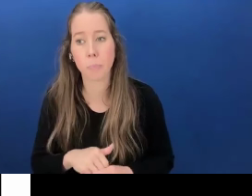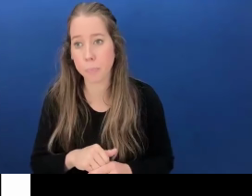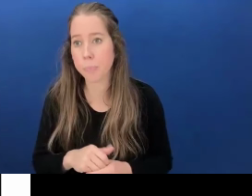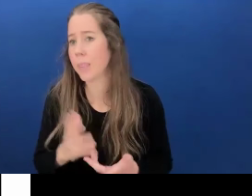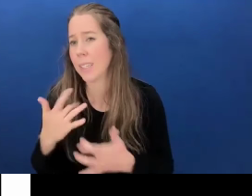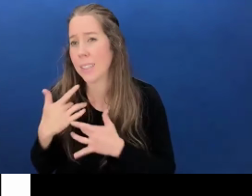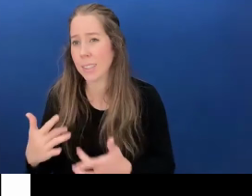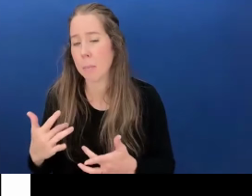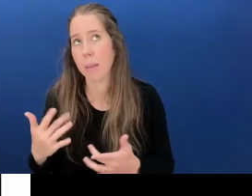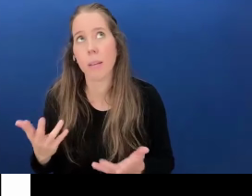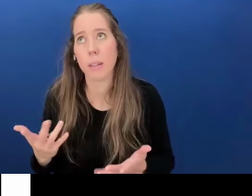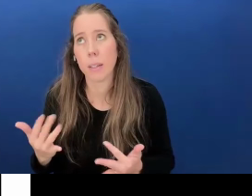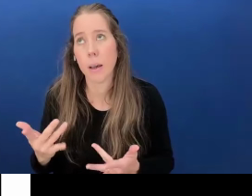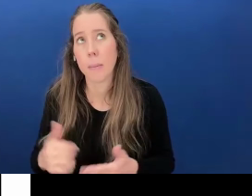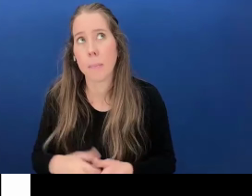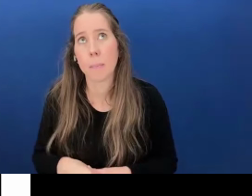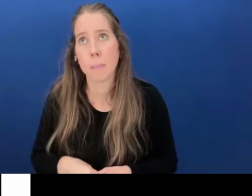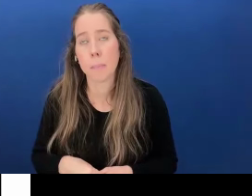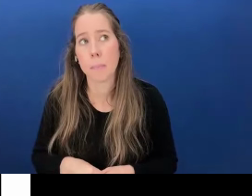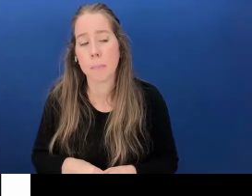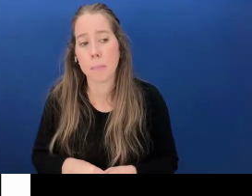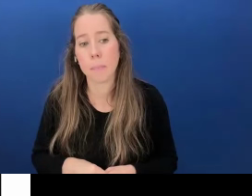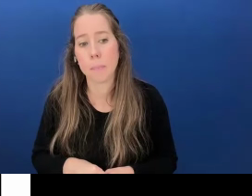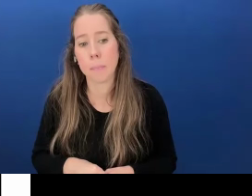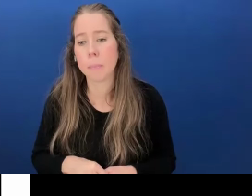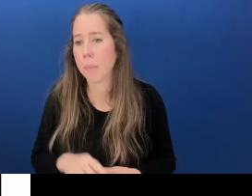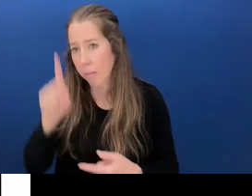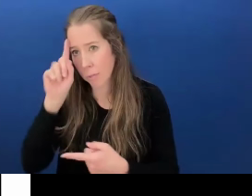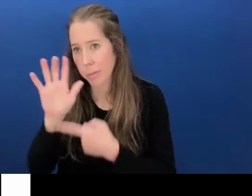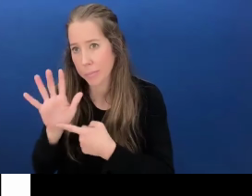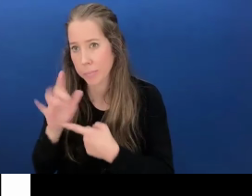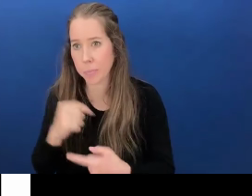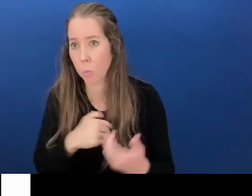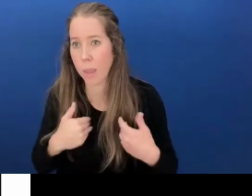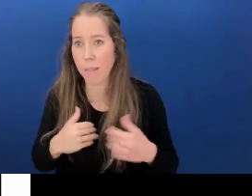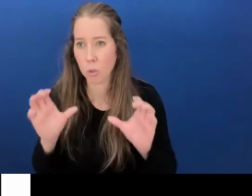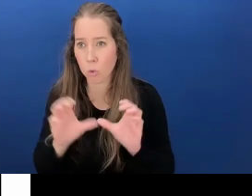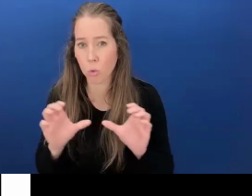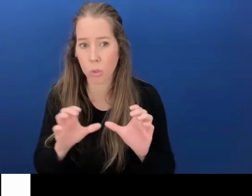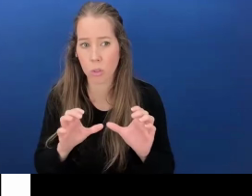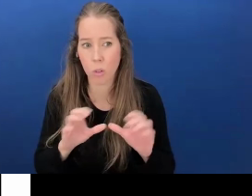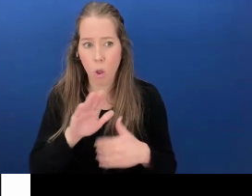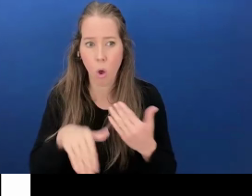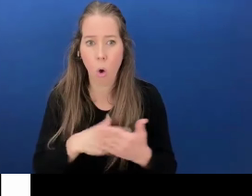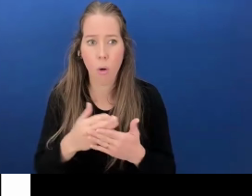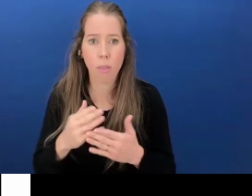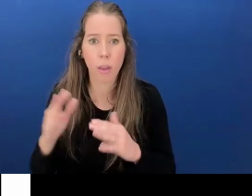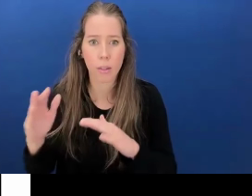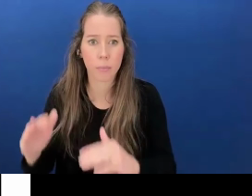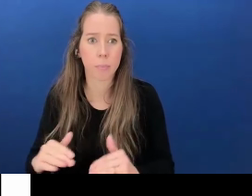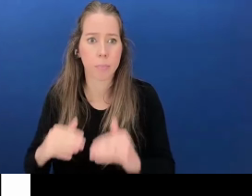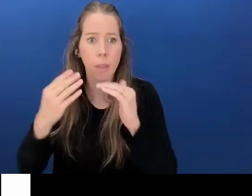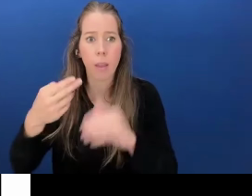Typically, it's by taking, like for example, there's a certificate that would be all of these high intermediate